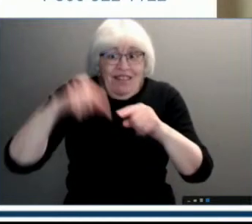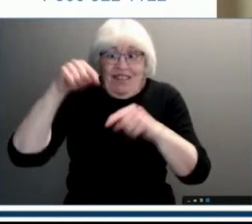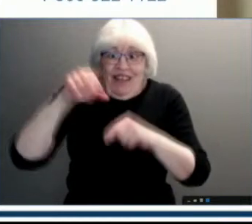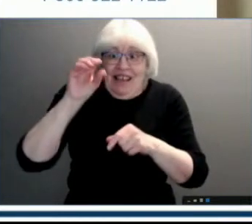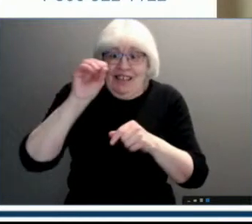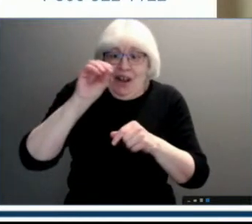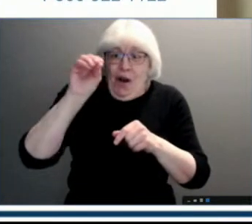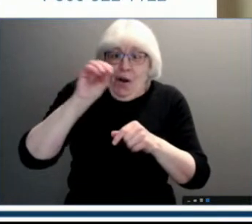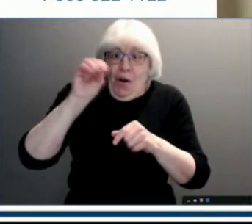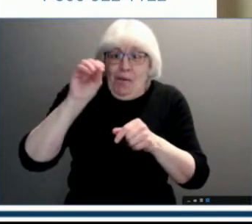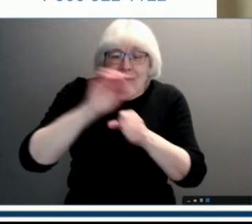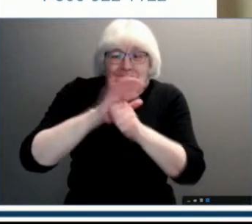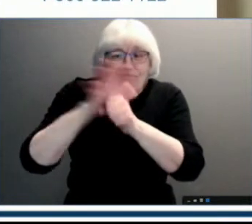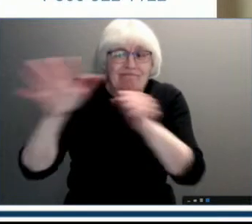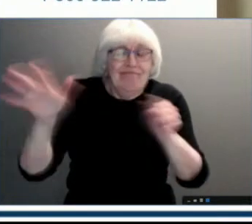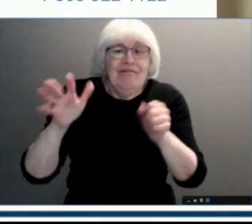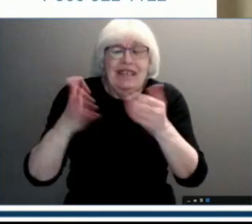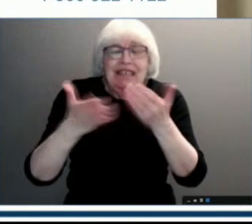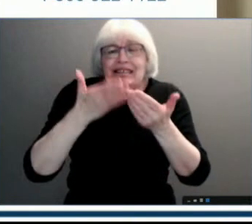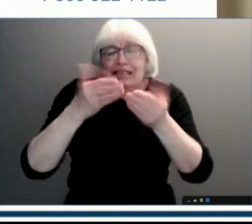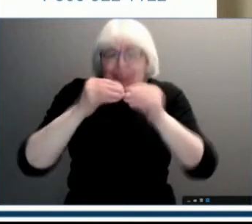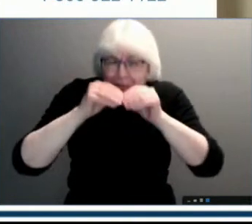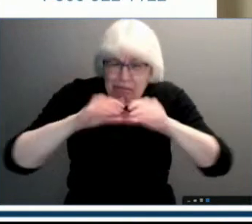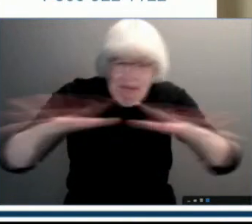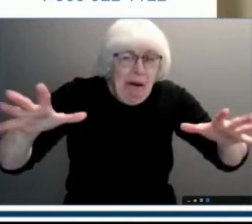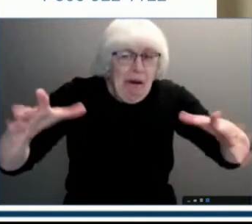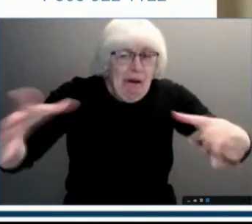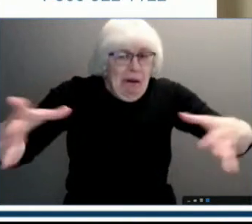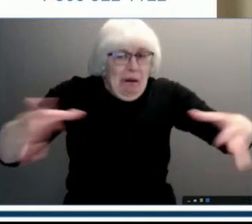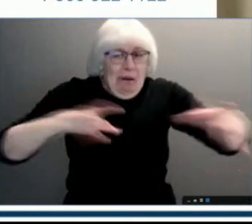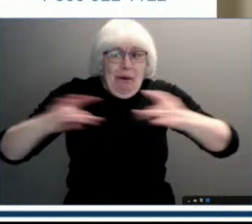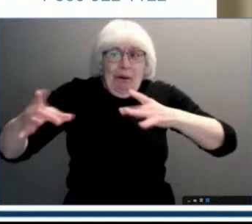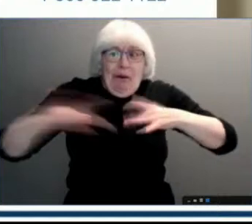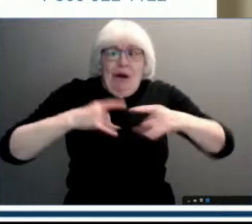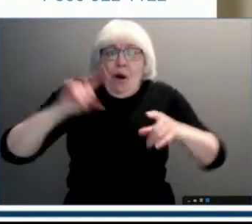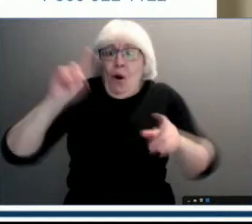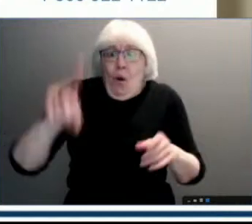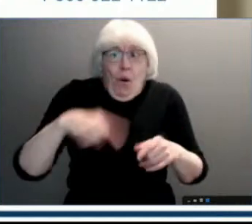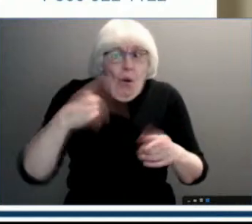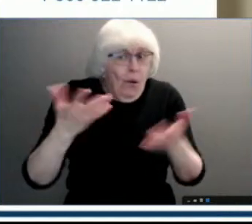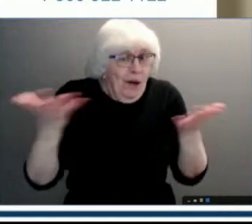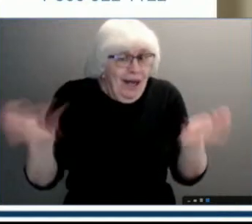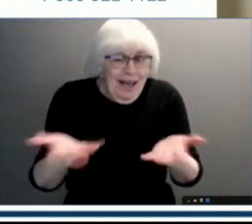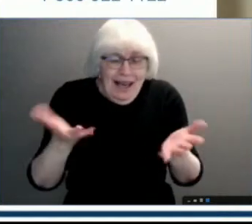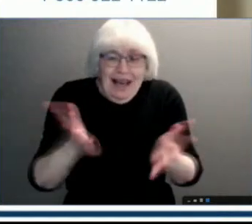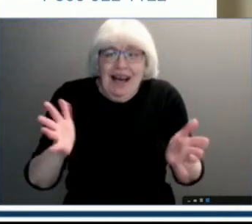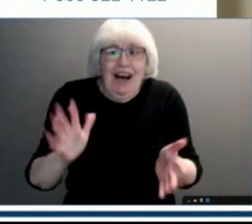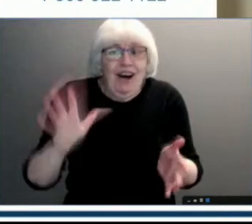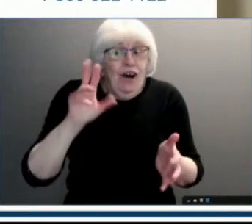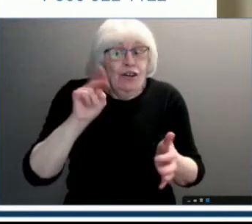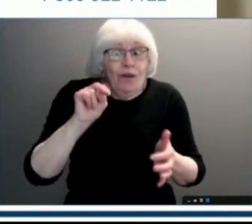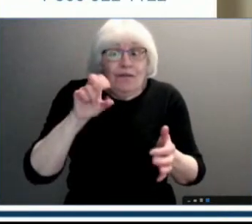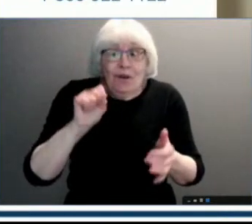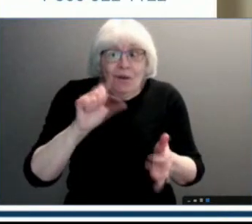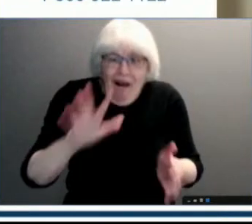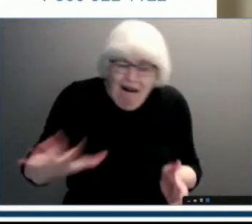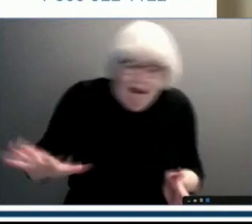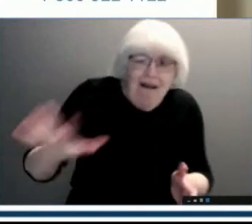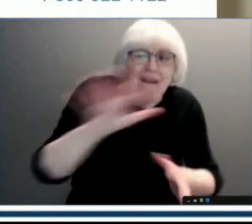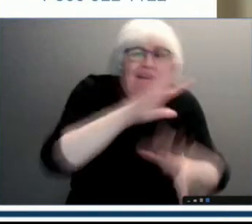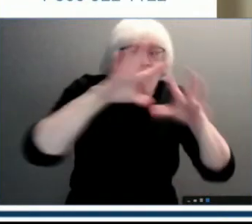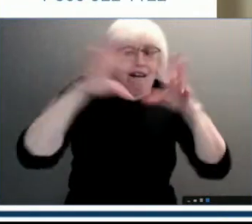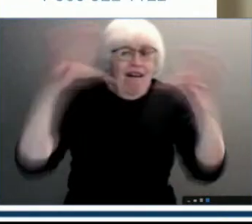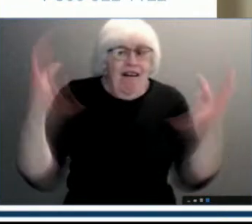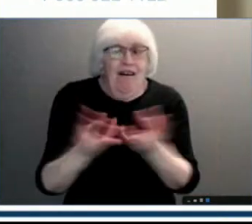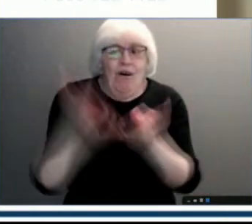this is happening. Look at what's happening around the world. Over the last 2 days, France, Britain, Italy, Spain, Portugal, Greece,